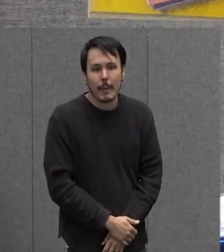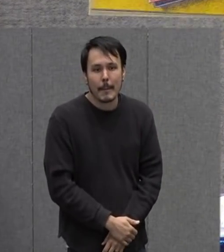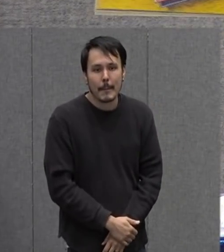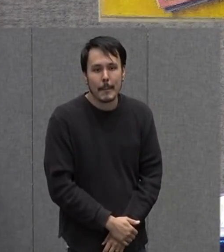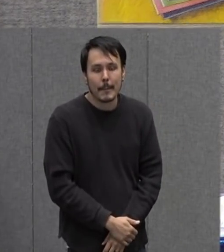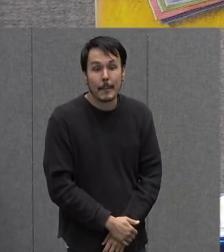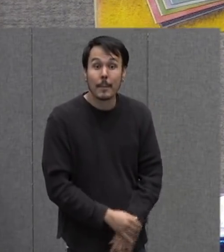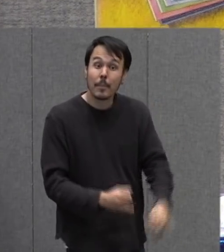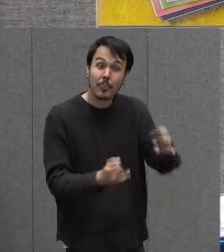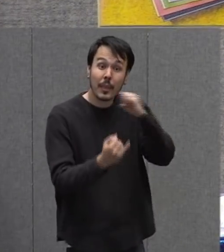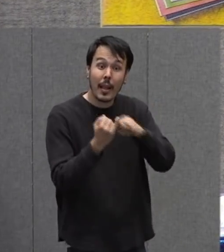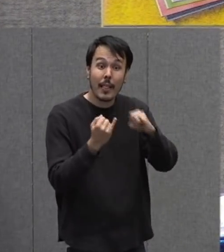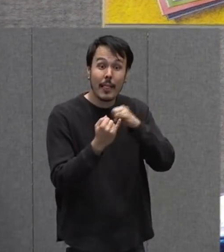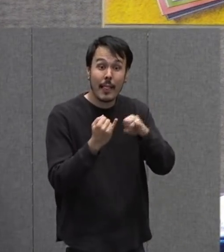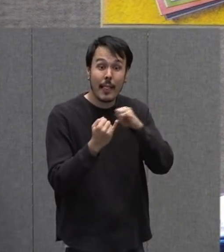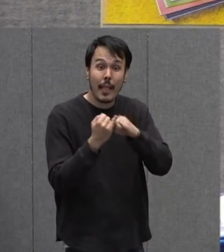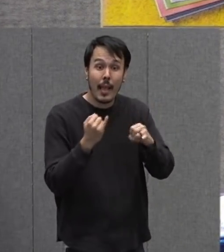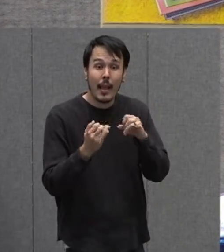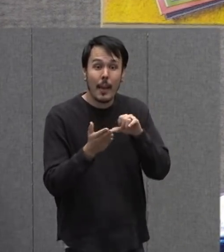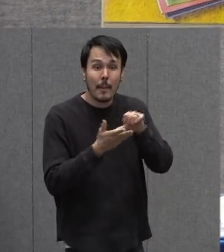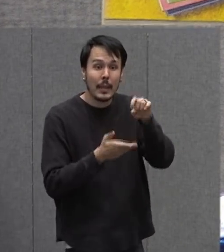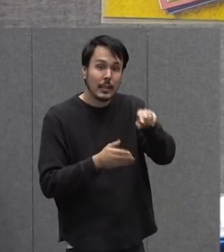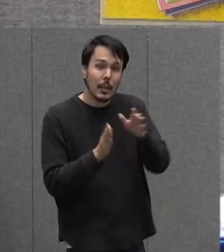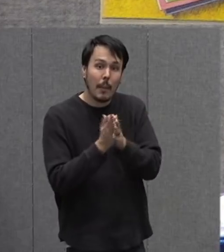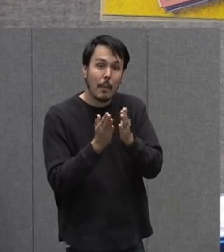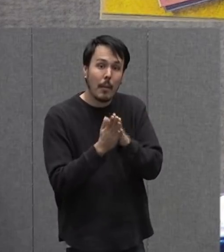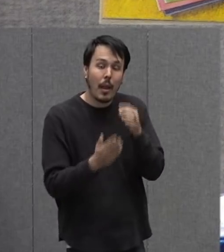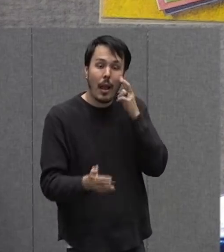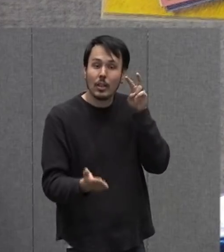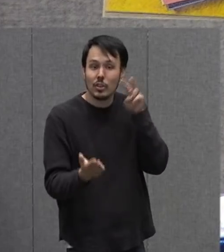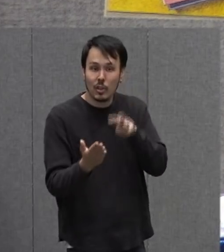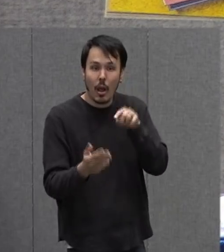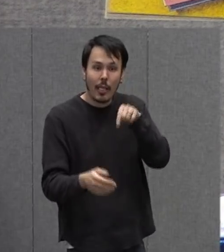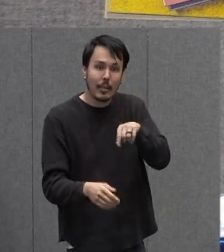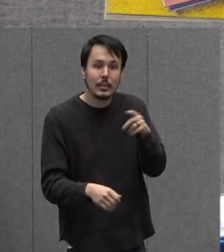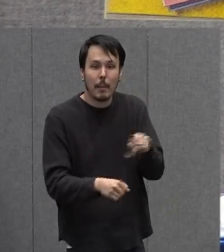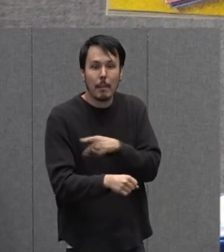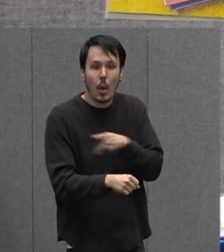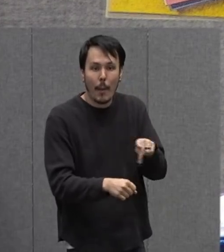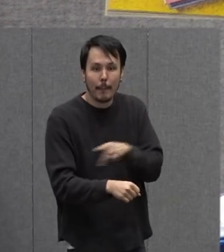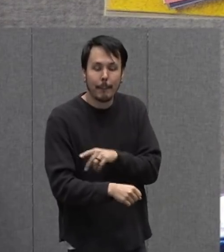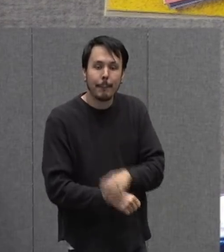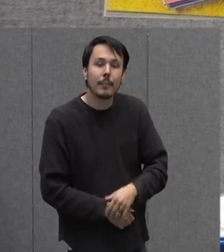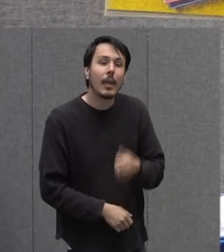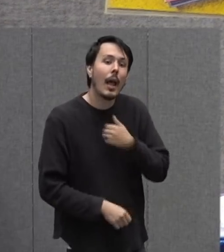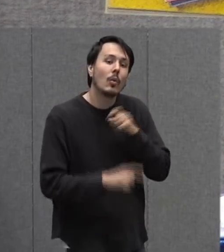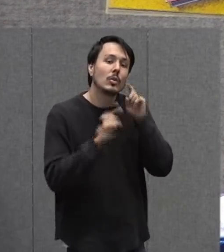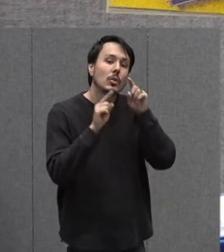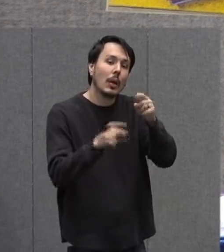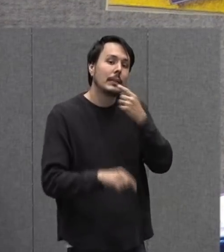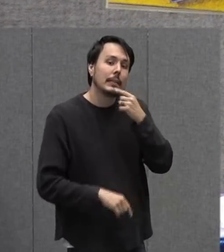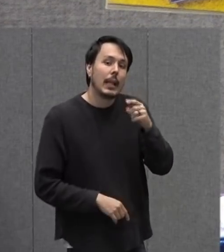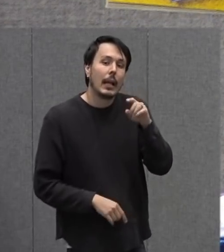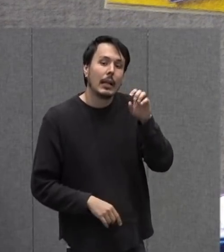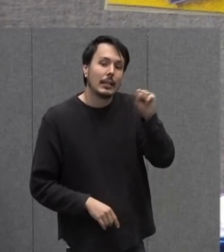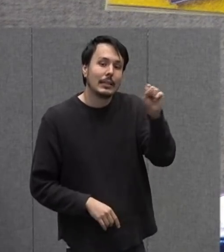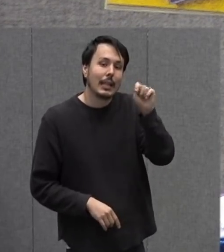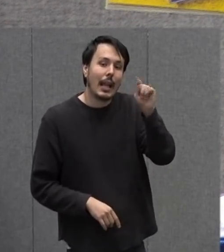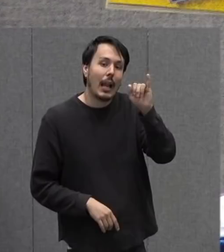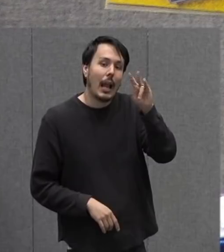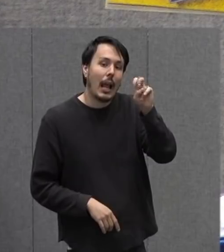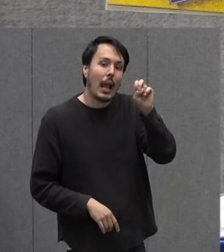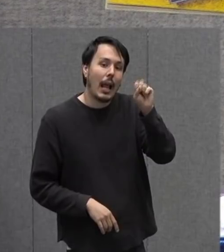On the last page of the book, I found this poem. As I was going to St. Ives, I met a